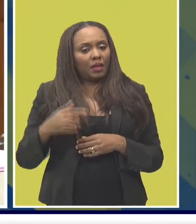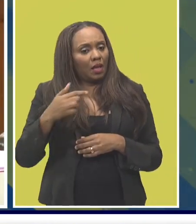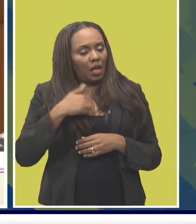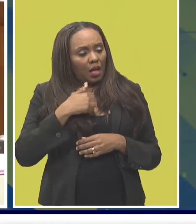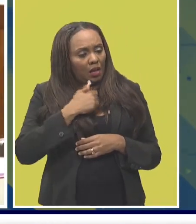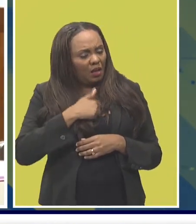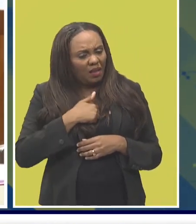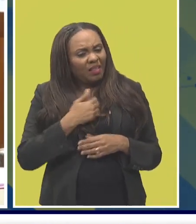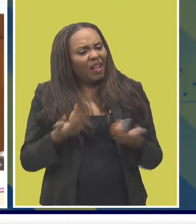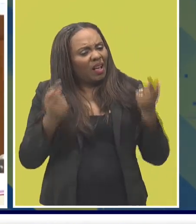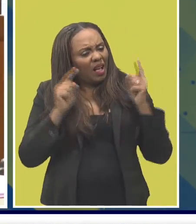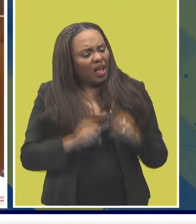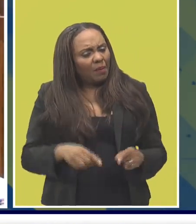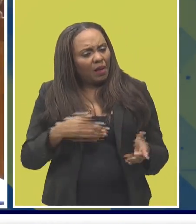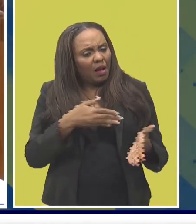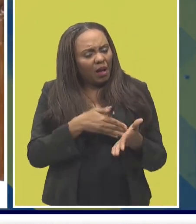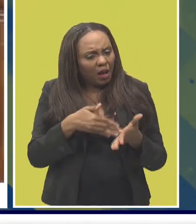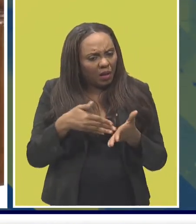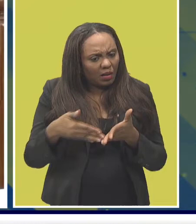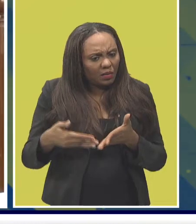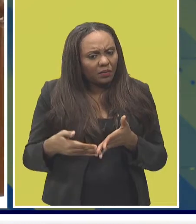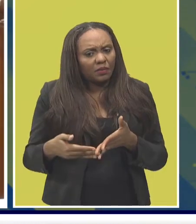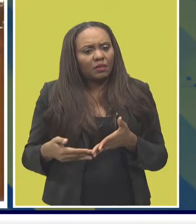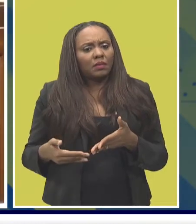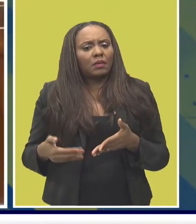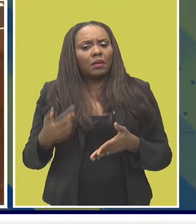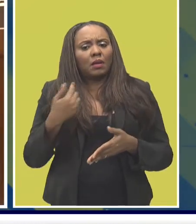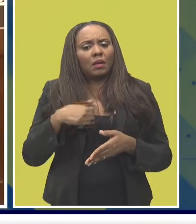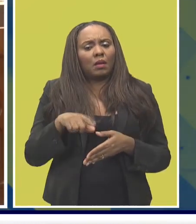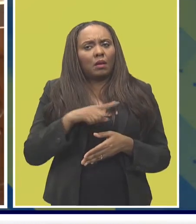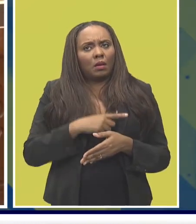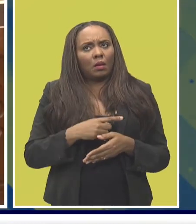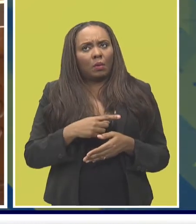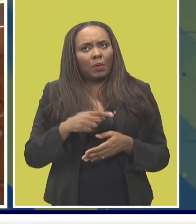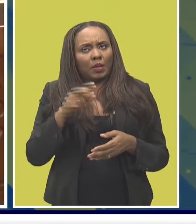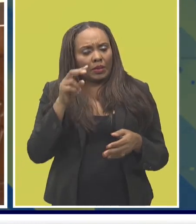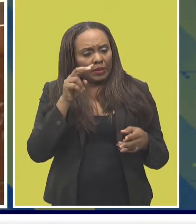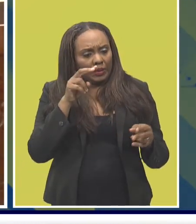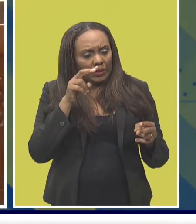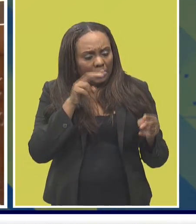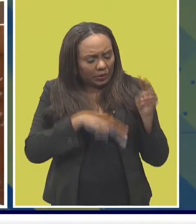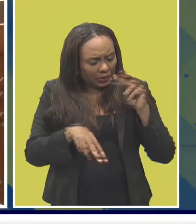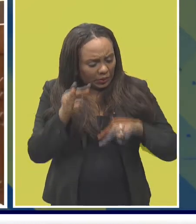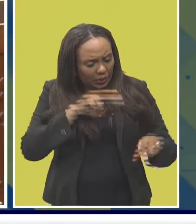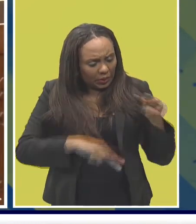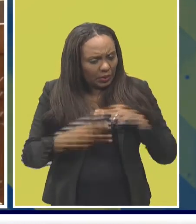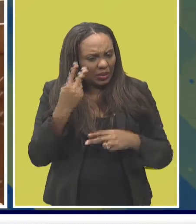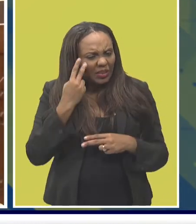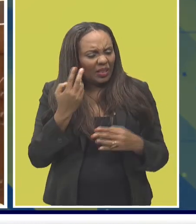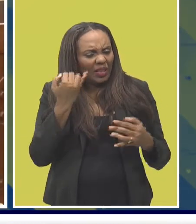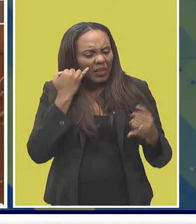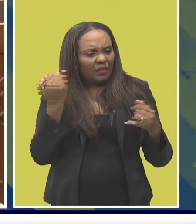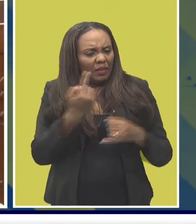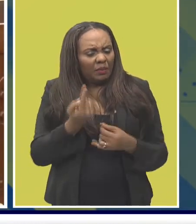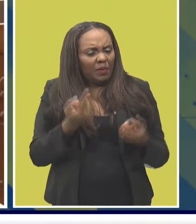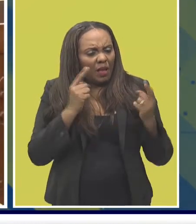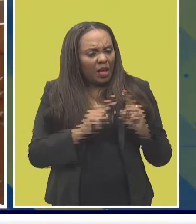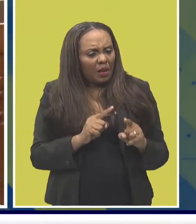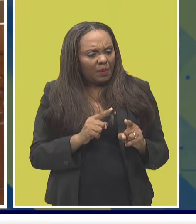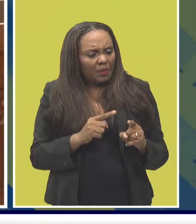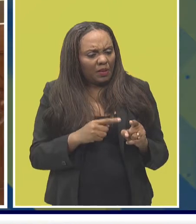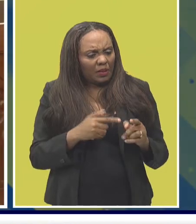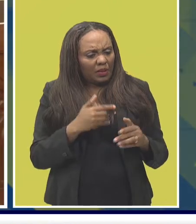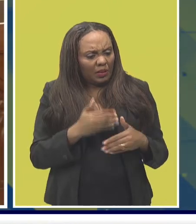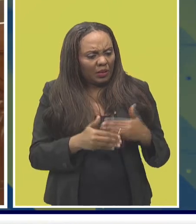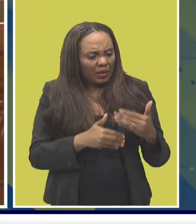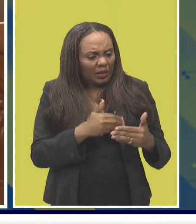we also look for a pattern. We also look to see if there was a pattern that was established in dealing with these invoices, and none has been. It's